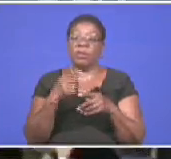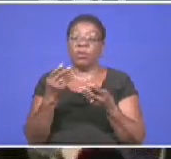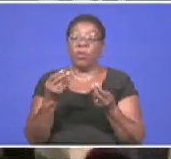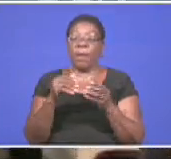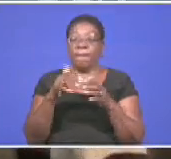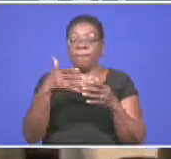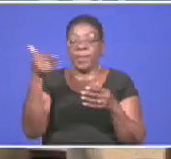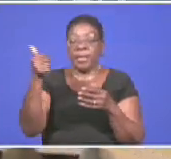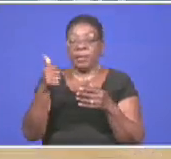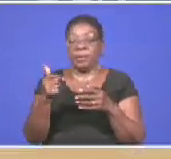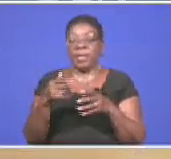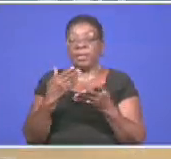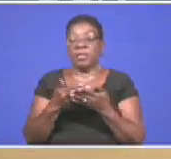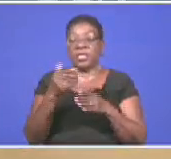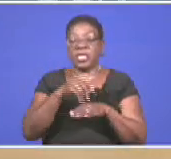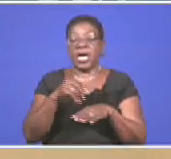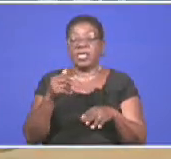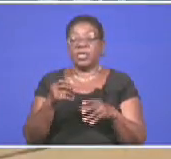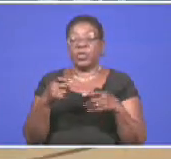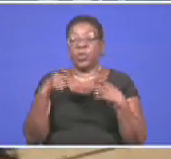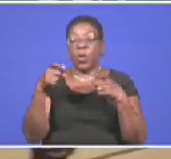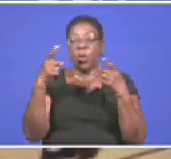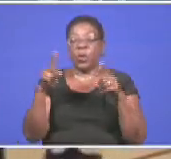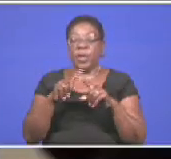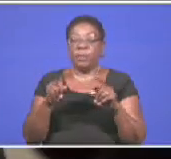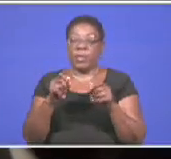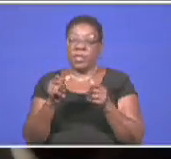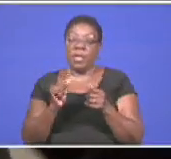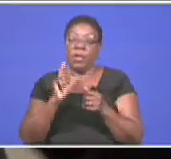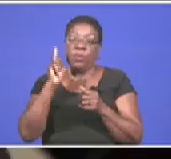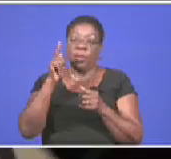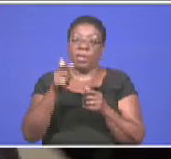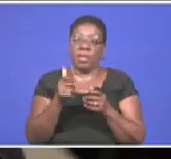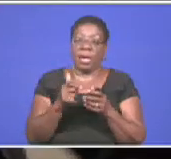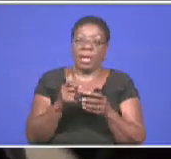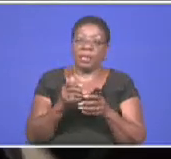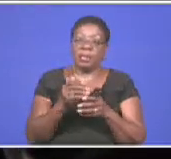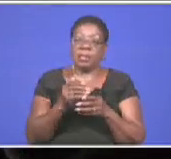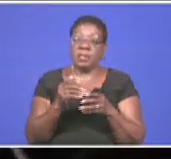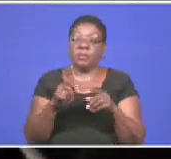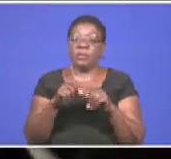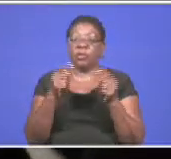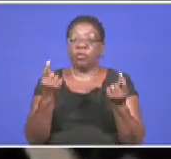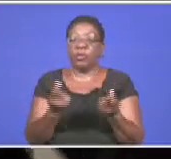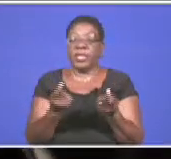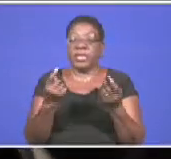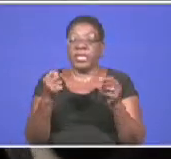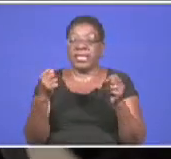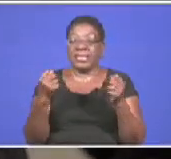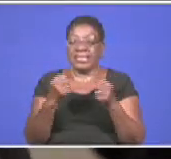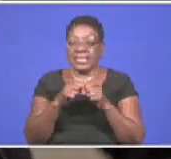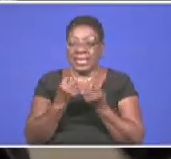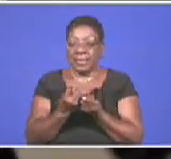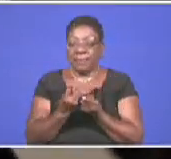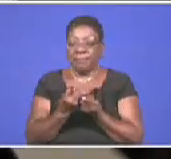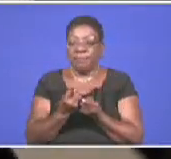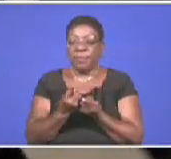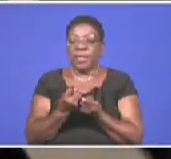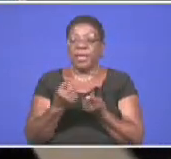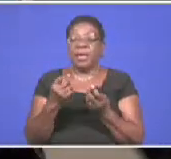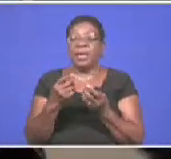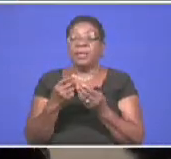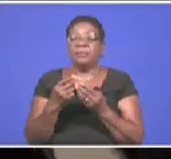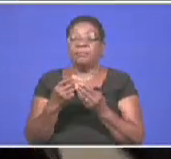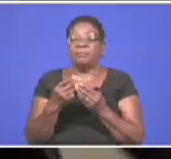had a better chance of winning. But, you know, we look like the team we're supposed to be. Denver's a great team, a team that we're supposed to be tonight, but they beat us.